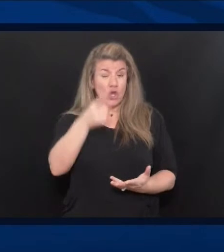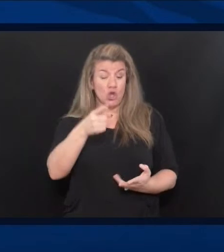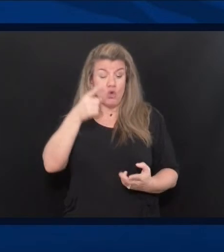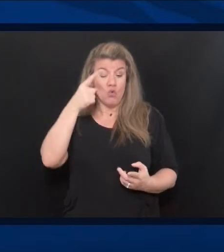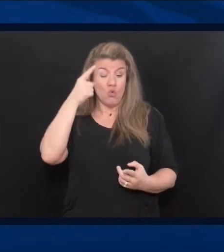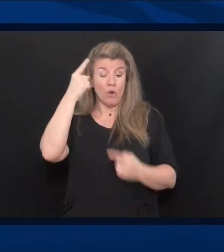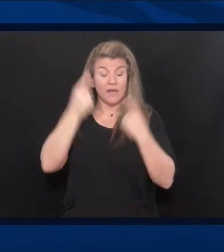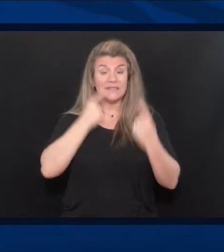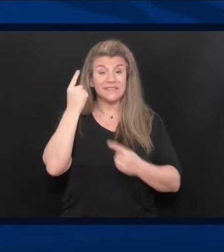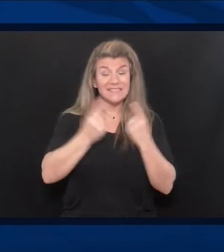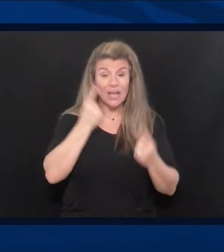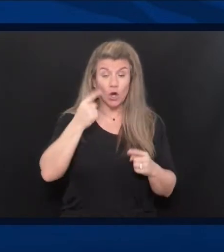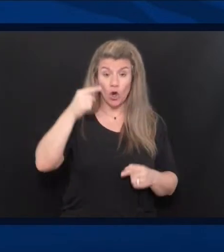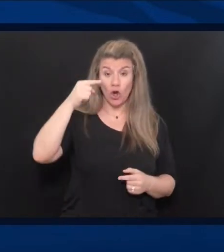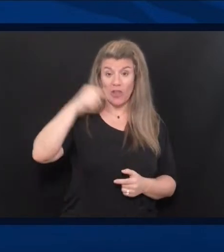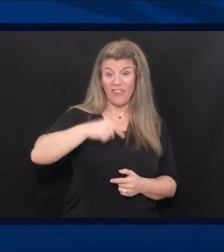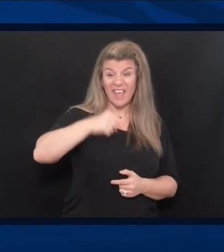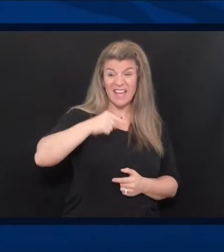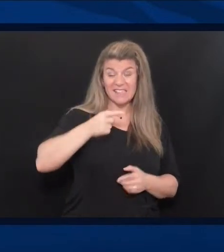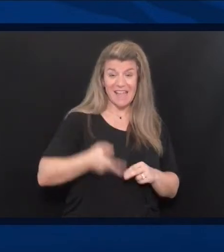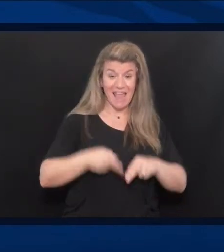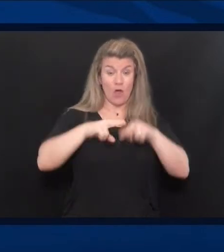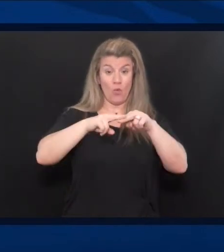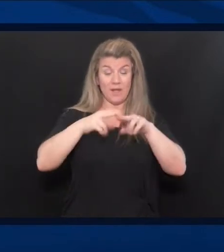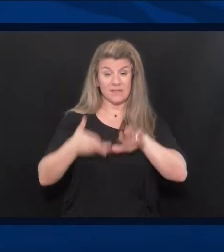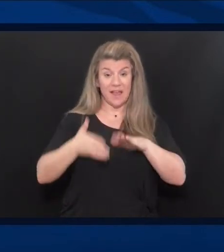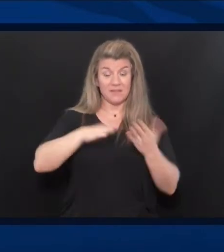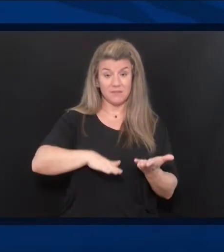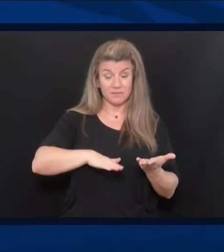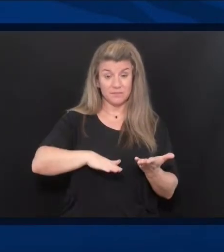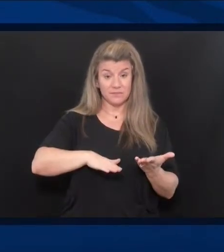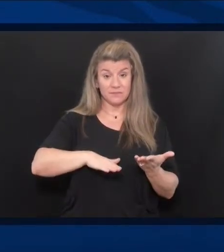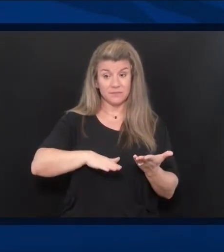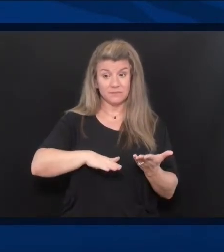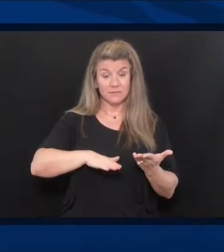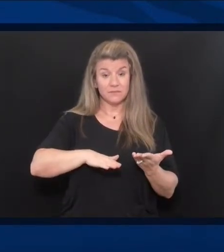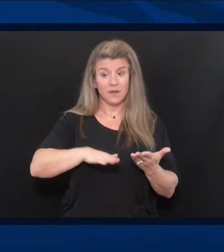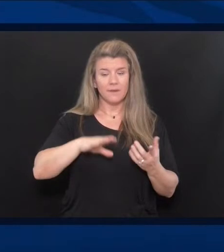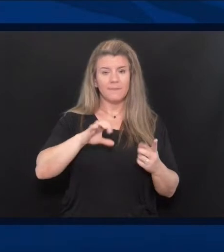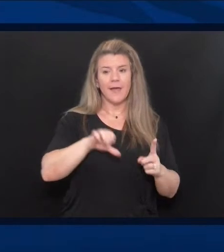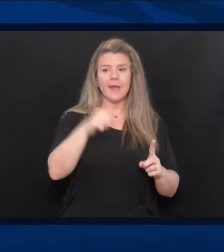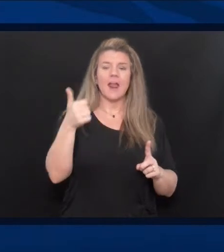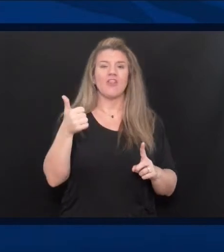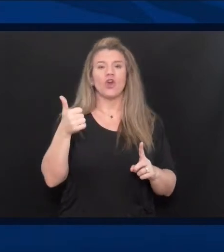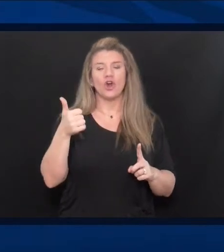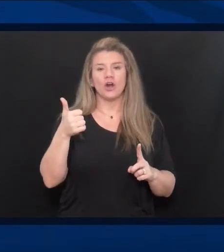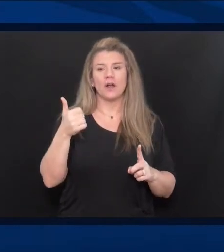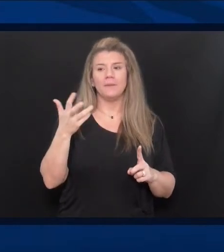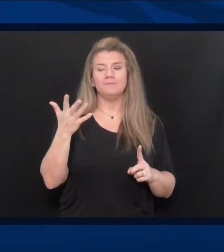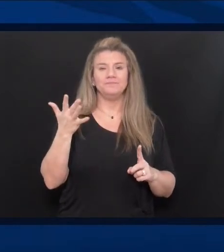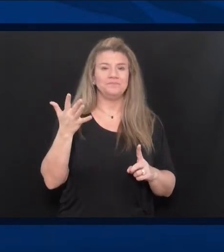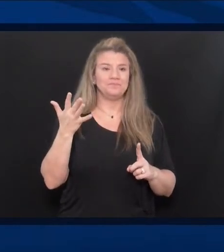consider these increased deaths another,